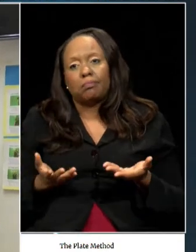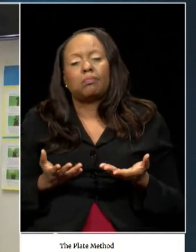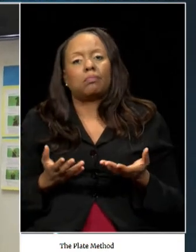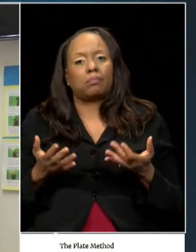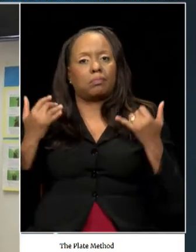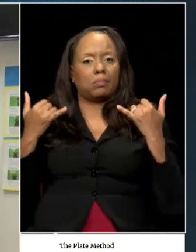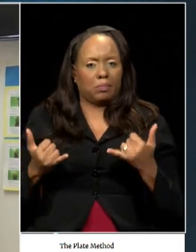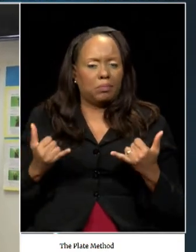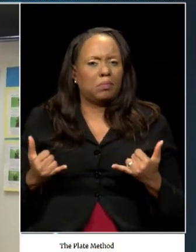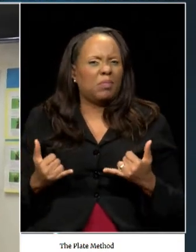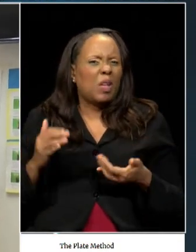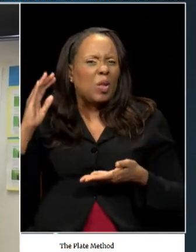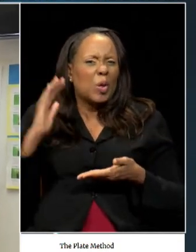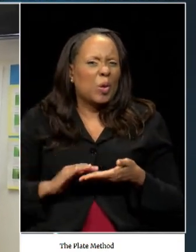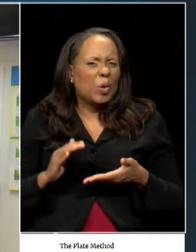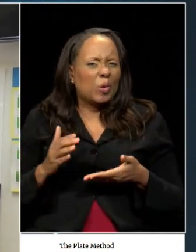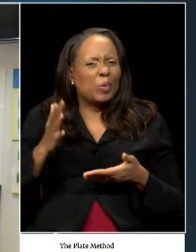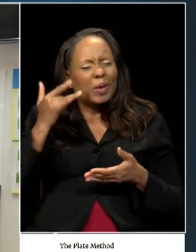then, they were not,